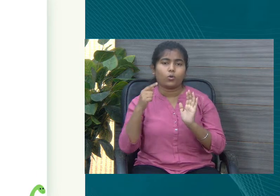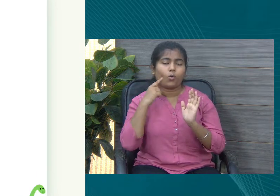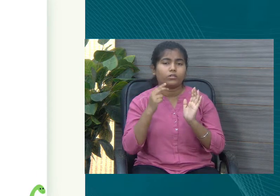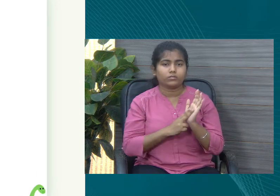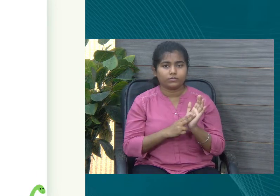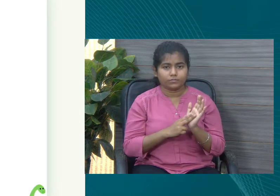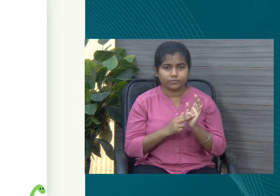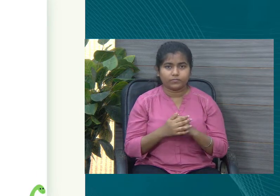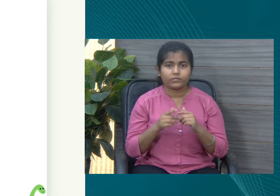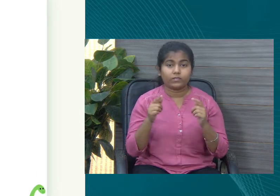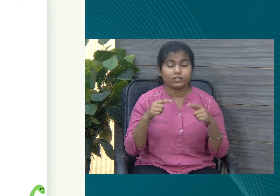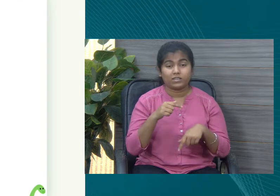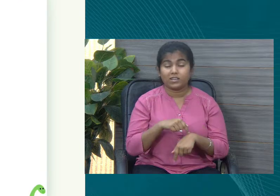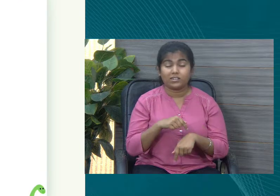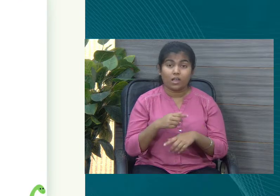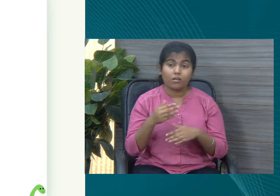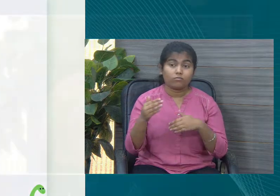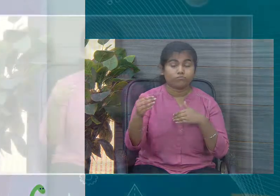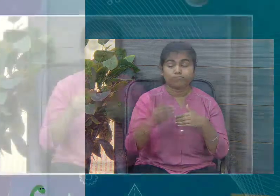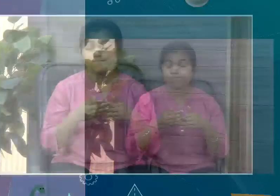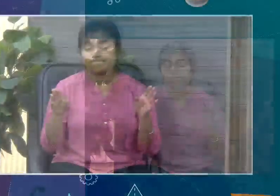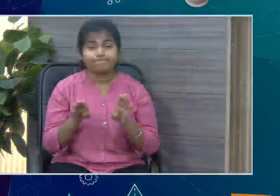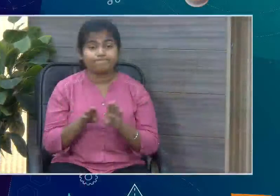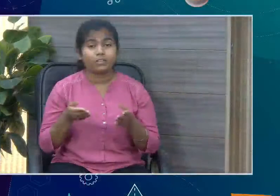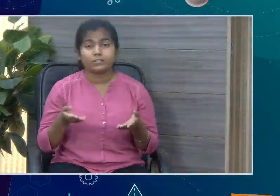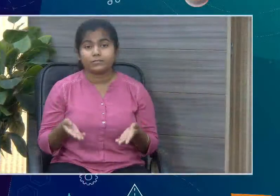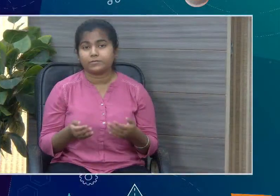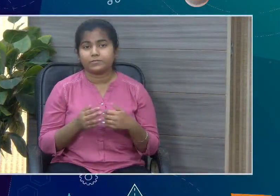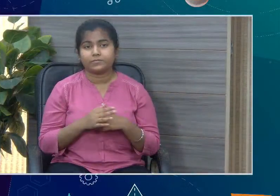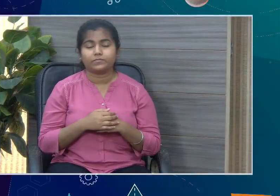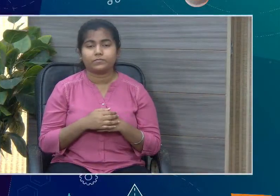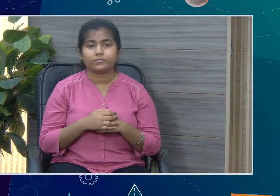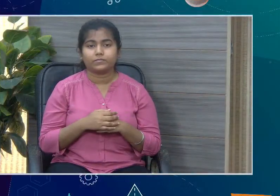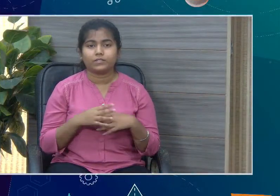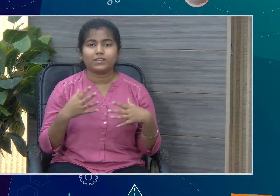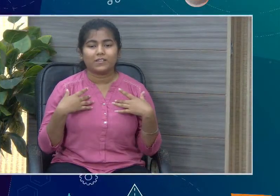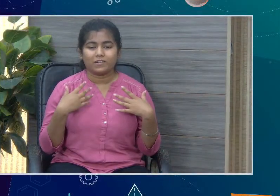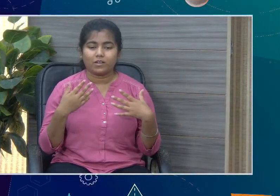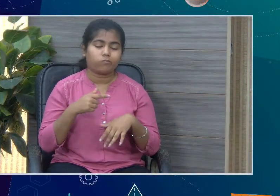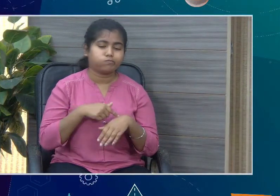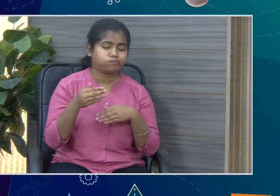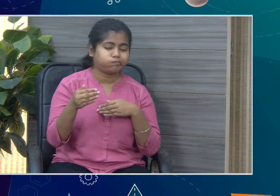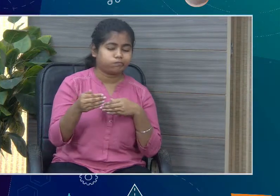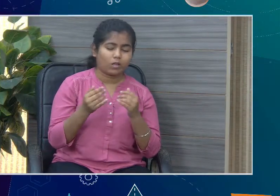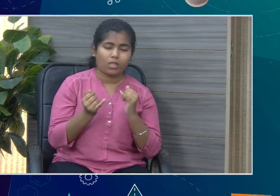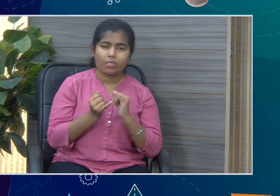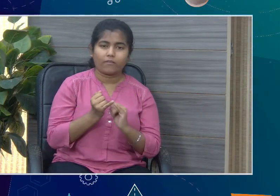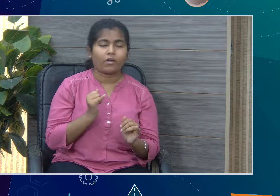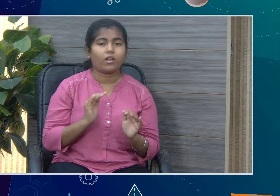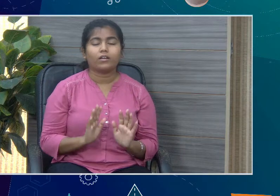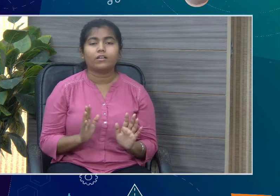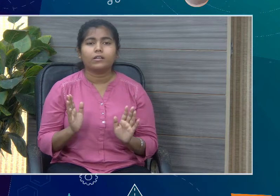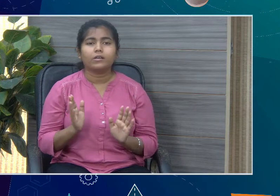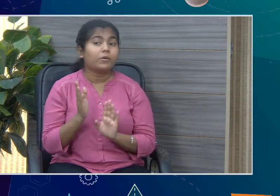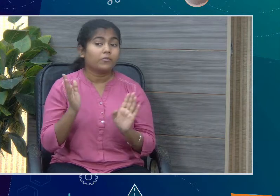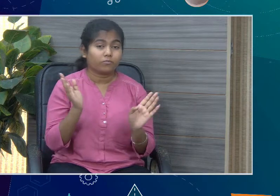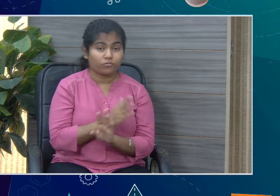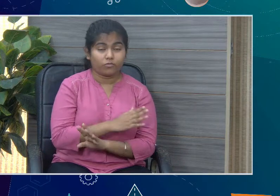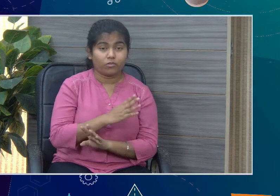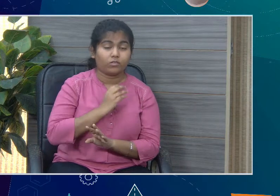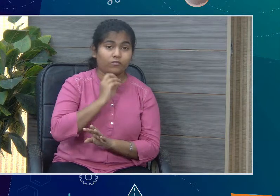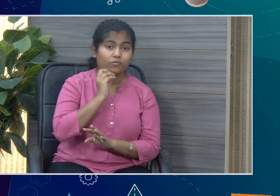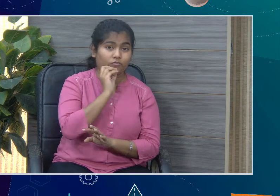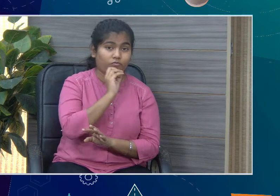dth.class5th@ciet.nic.in. It's time for me to wrap up this session as we come to the end of this session. But before that, let me thank